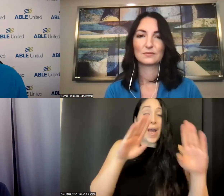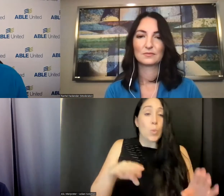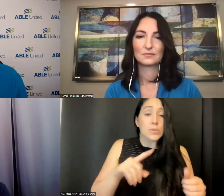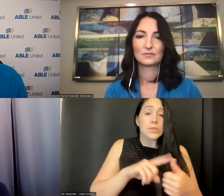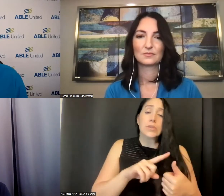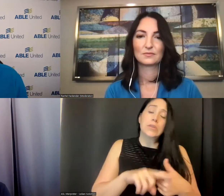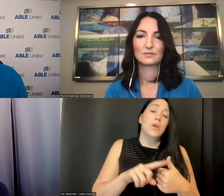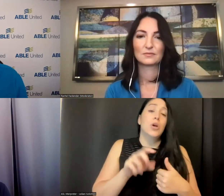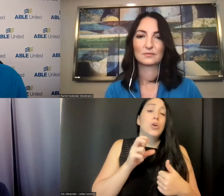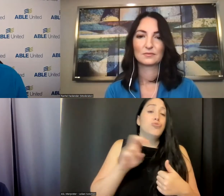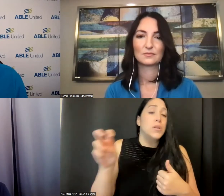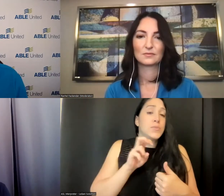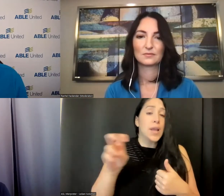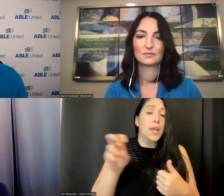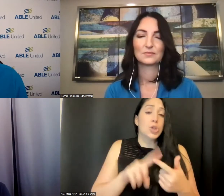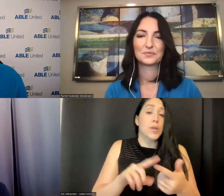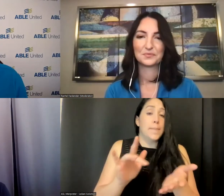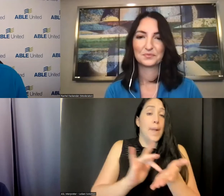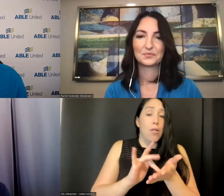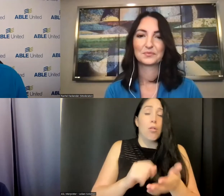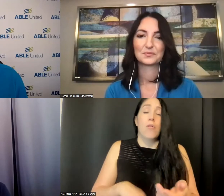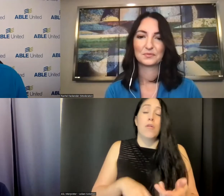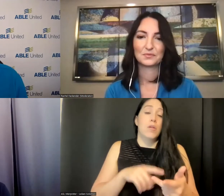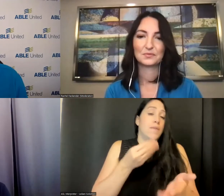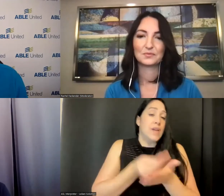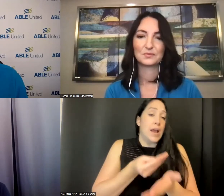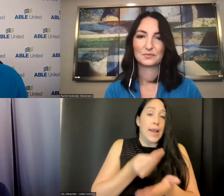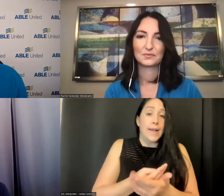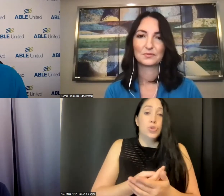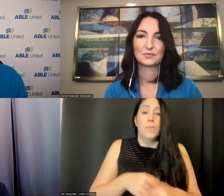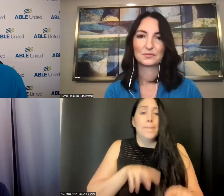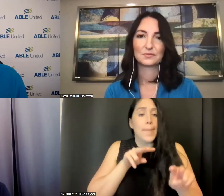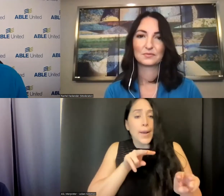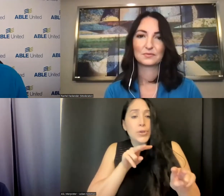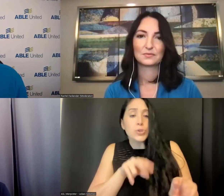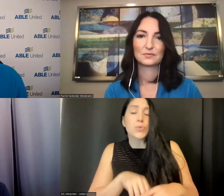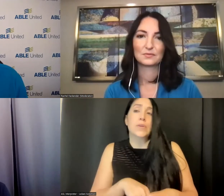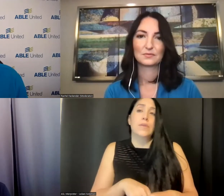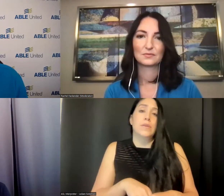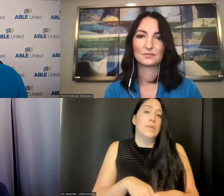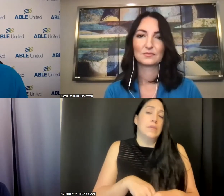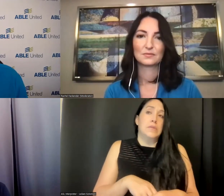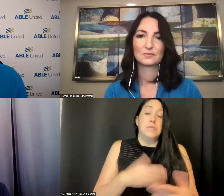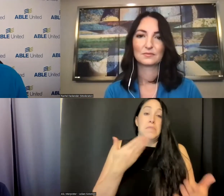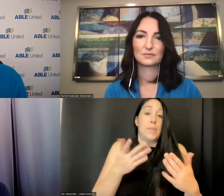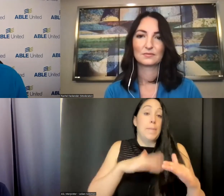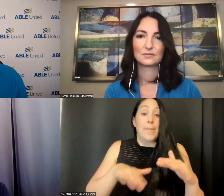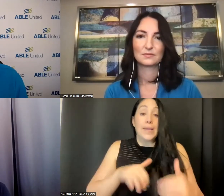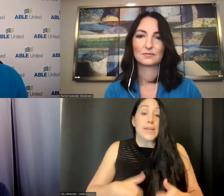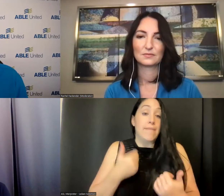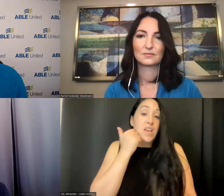transportation, medical, financial oversight and monitoring. It could be used for even basic living